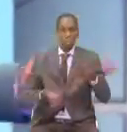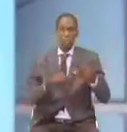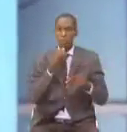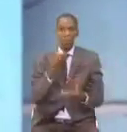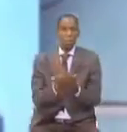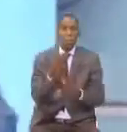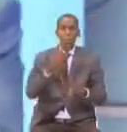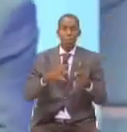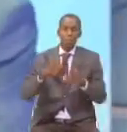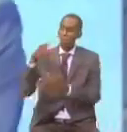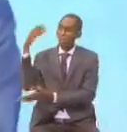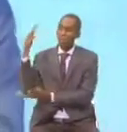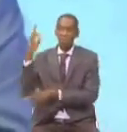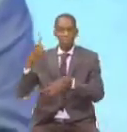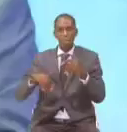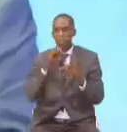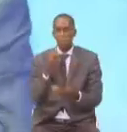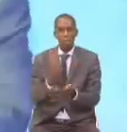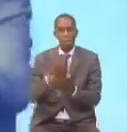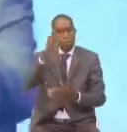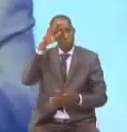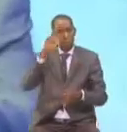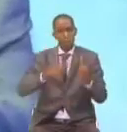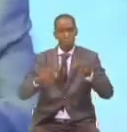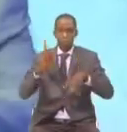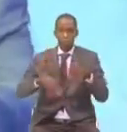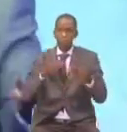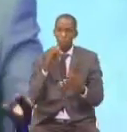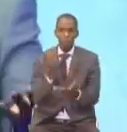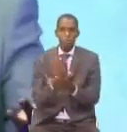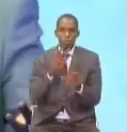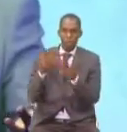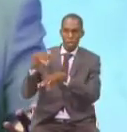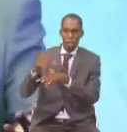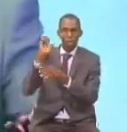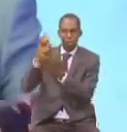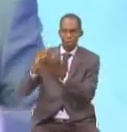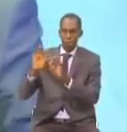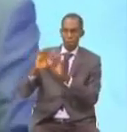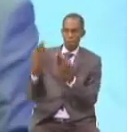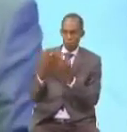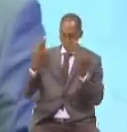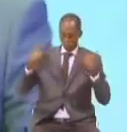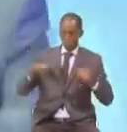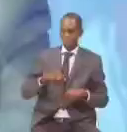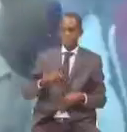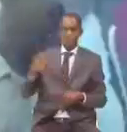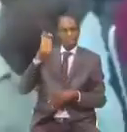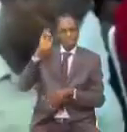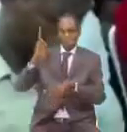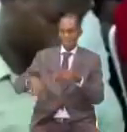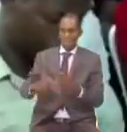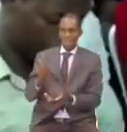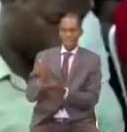jungle, they cannot help. Abelis cannot help. Look at his own family and look at his own appearance. He cannot help